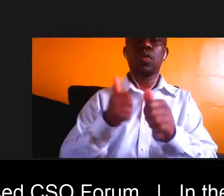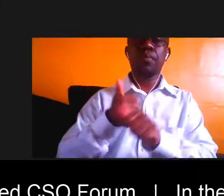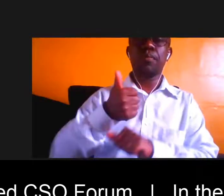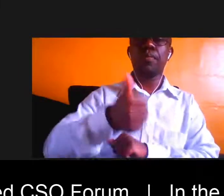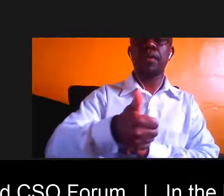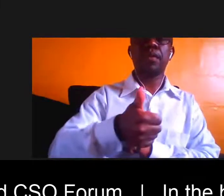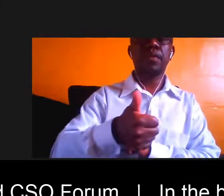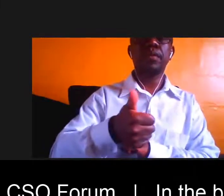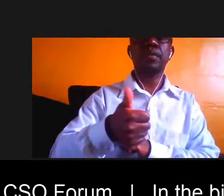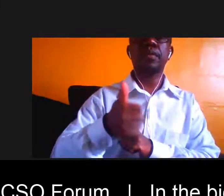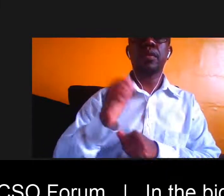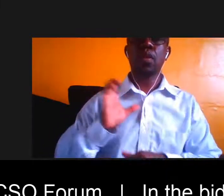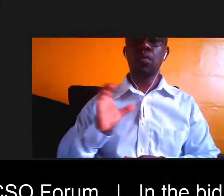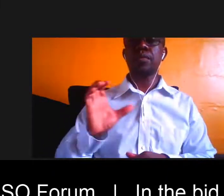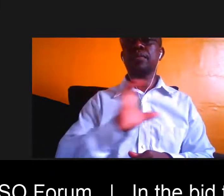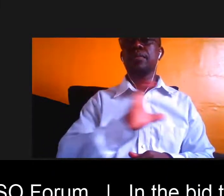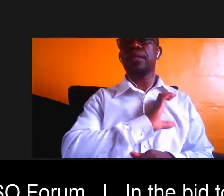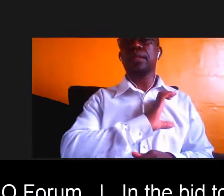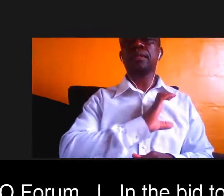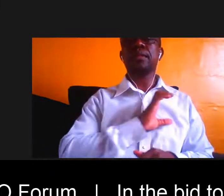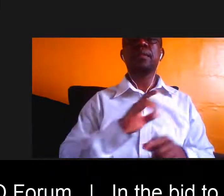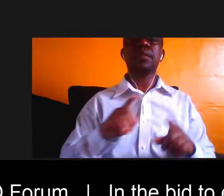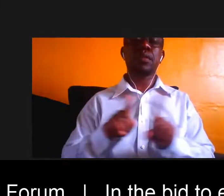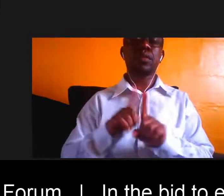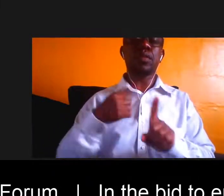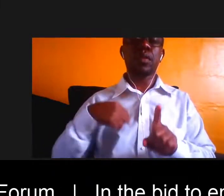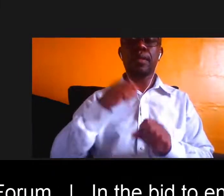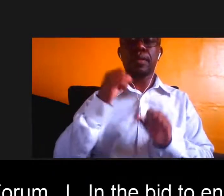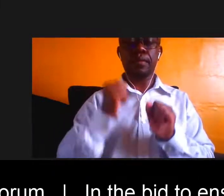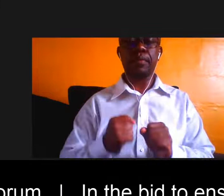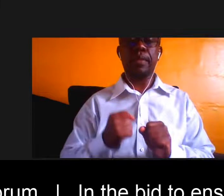the committee, and we need to have that